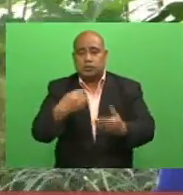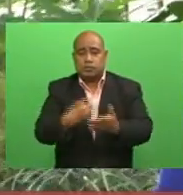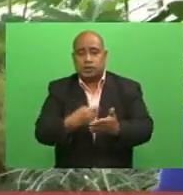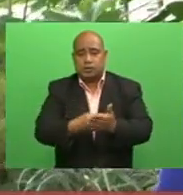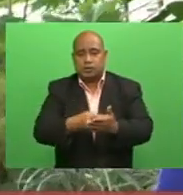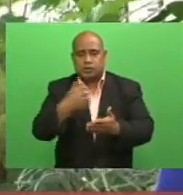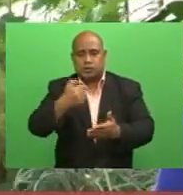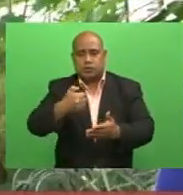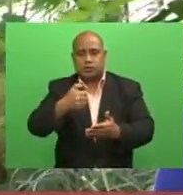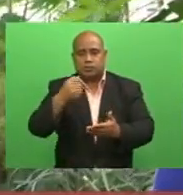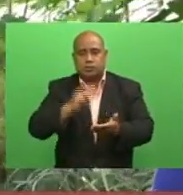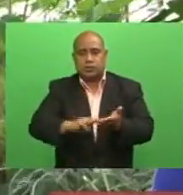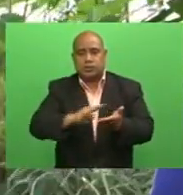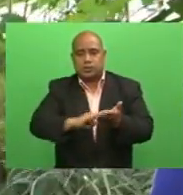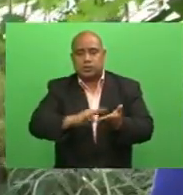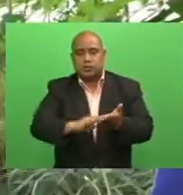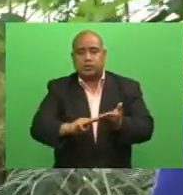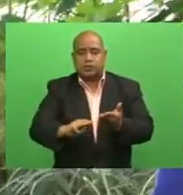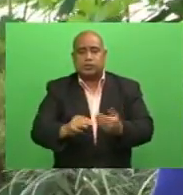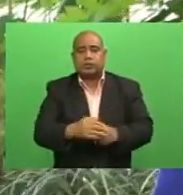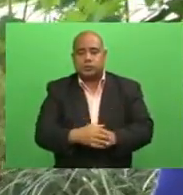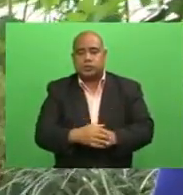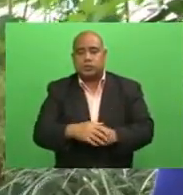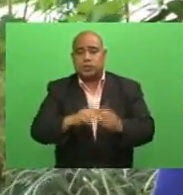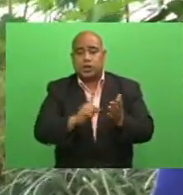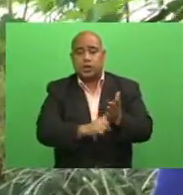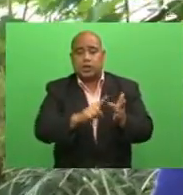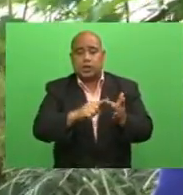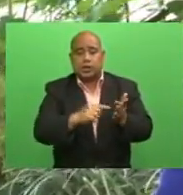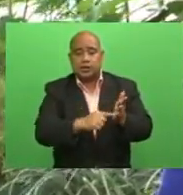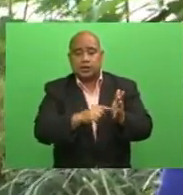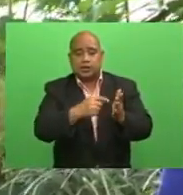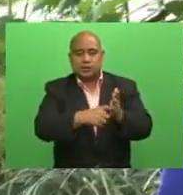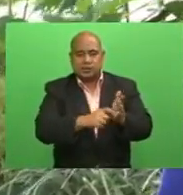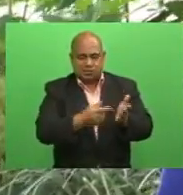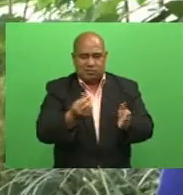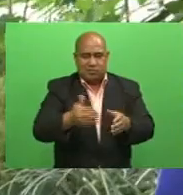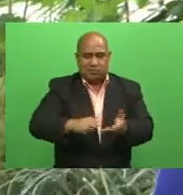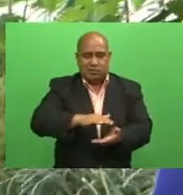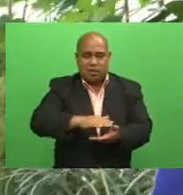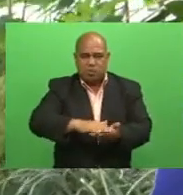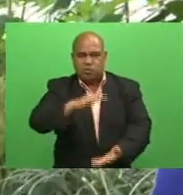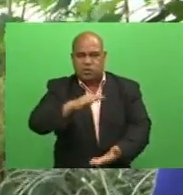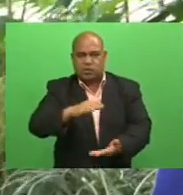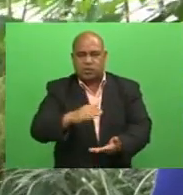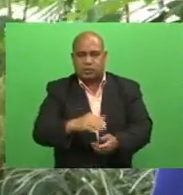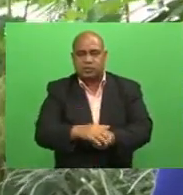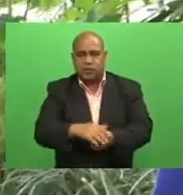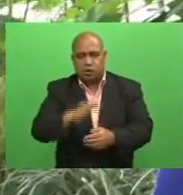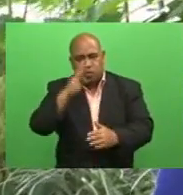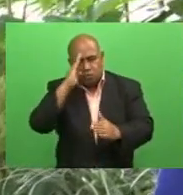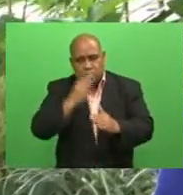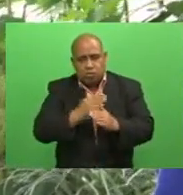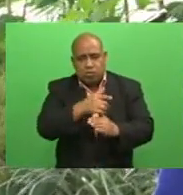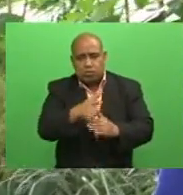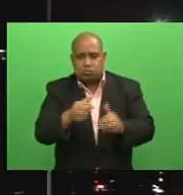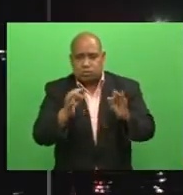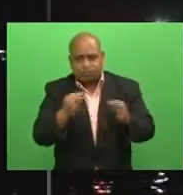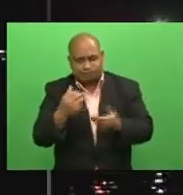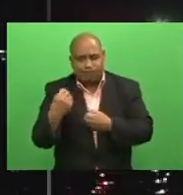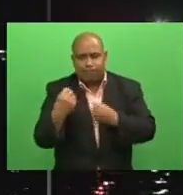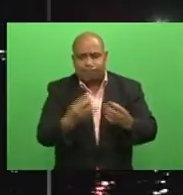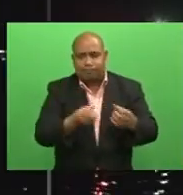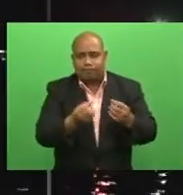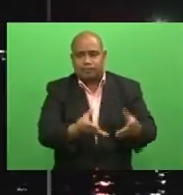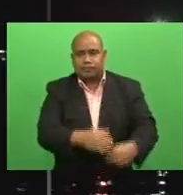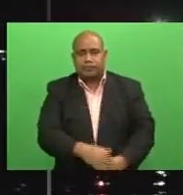the industry is aiming to fulfill at least half of this to reduce the import bill. Kritika Kumar, FBC News.